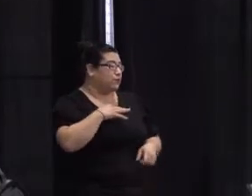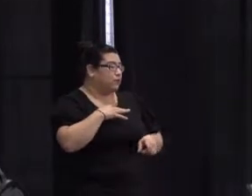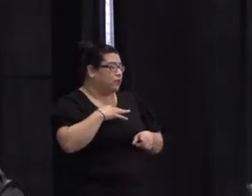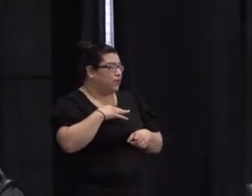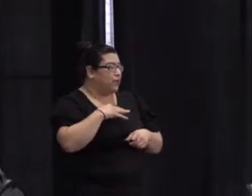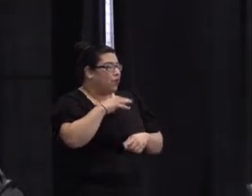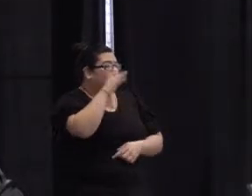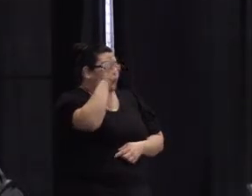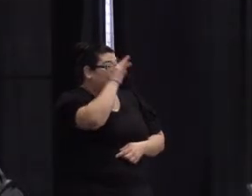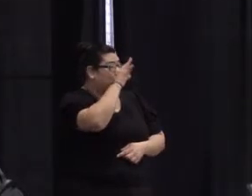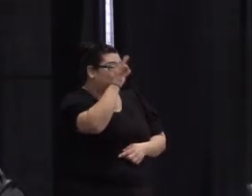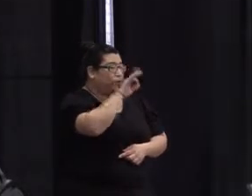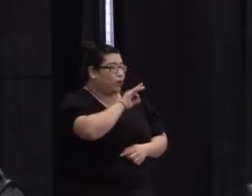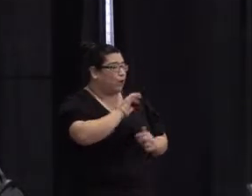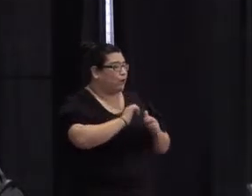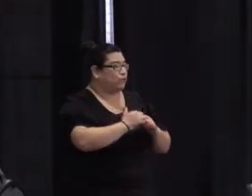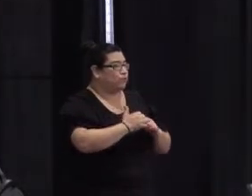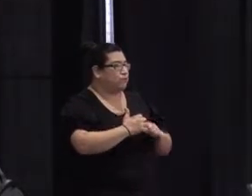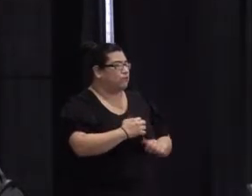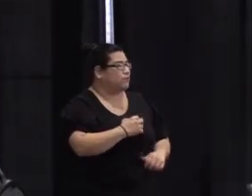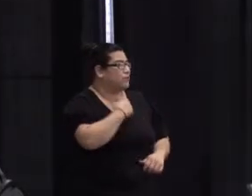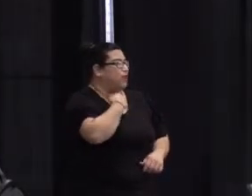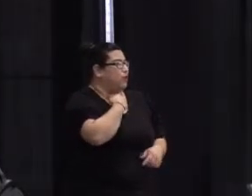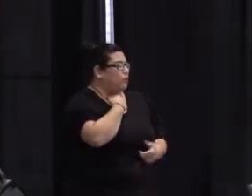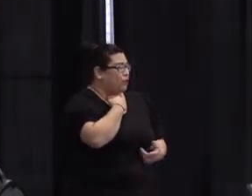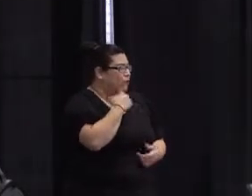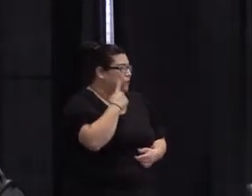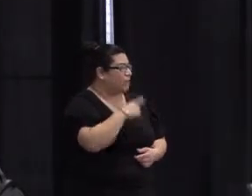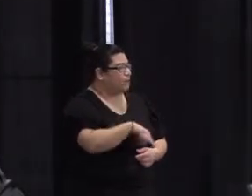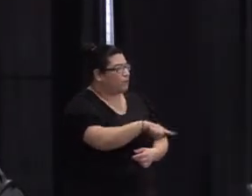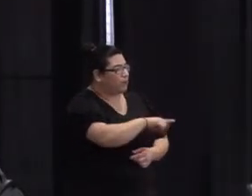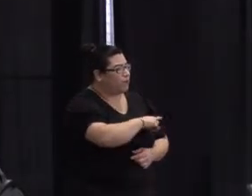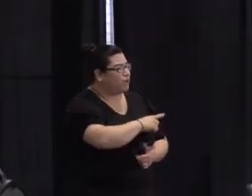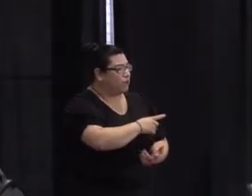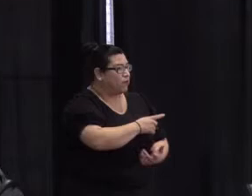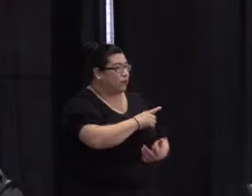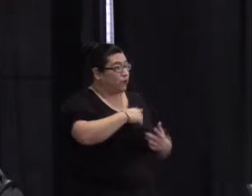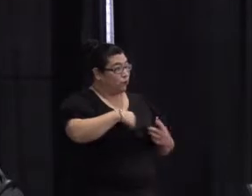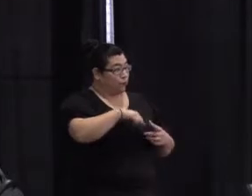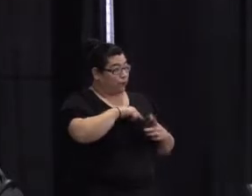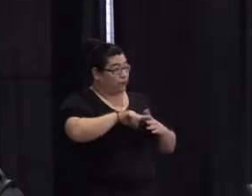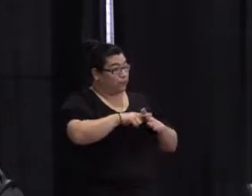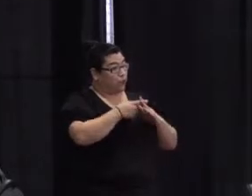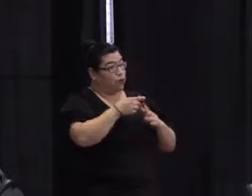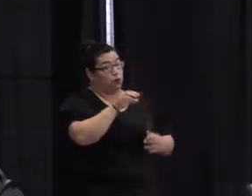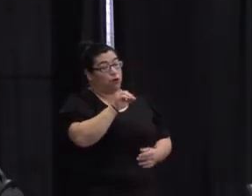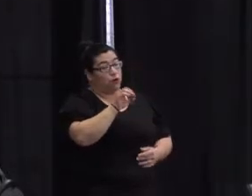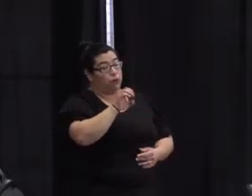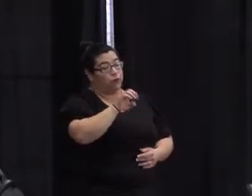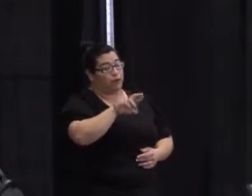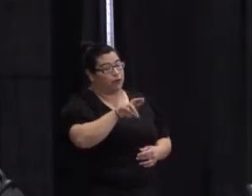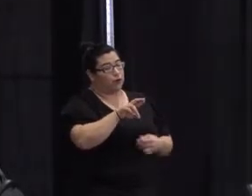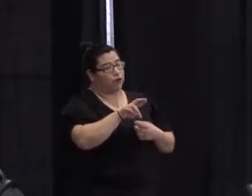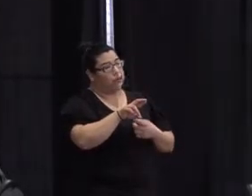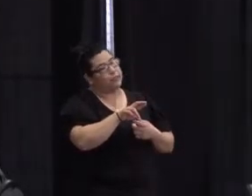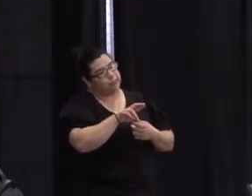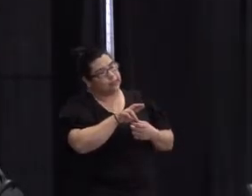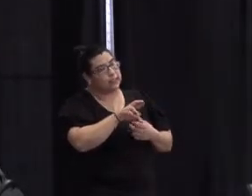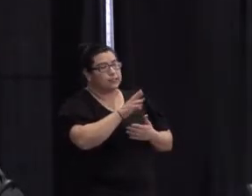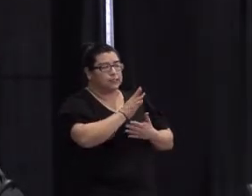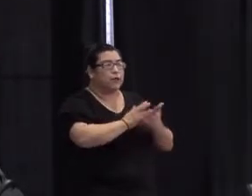how shallow this is. When you start doing this OER, yes, there's some